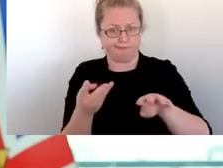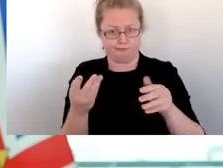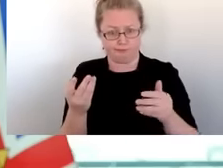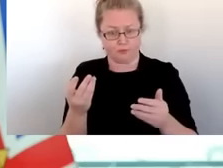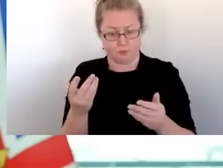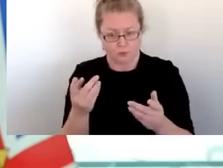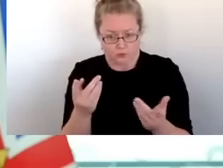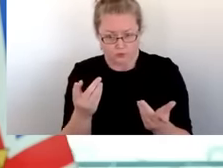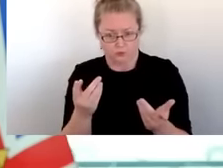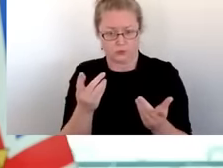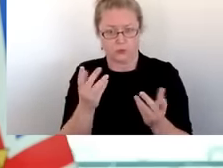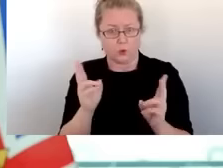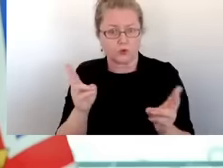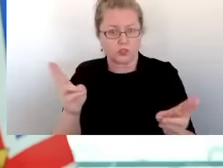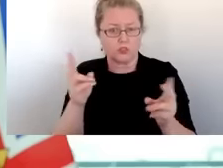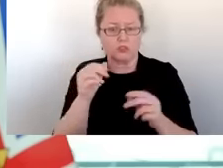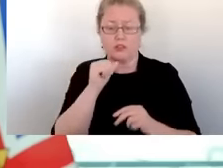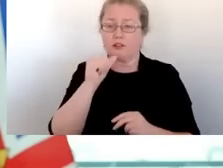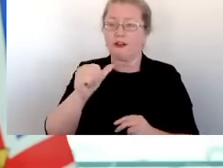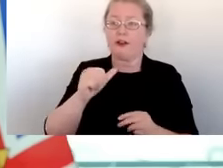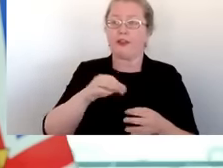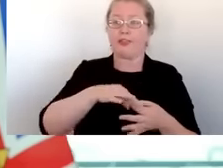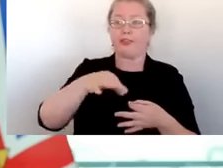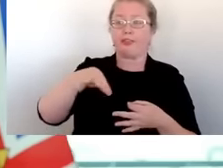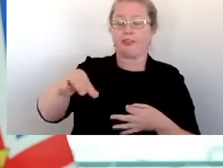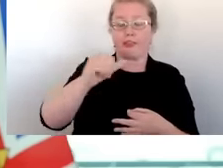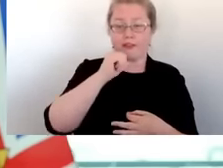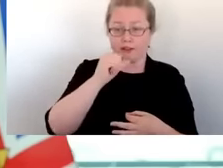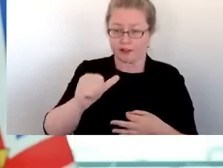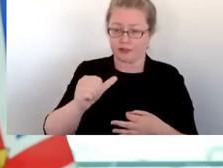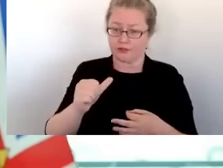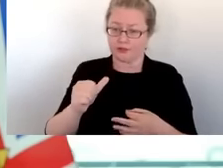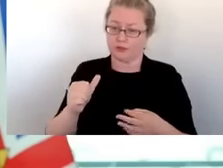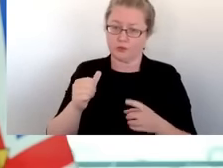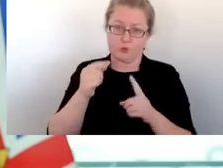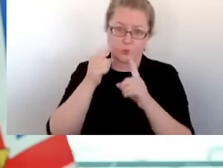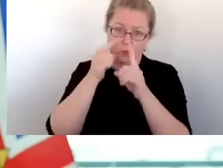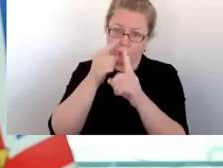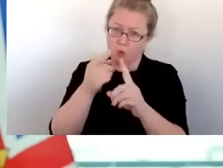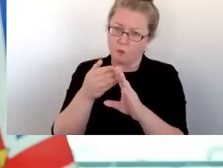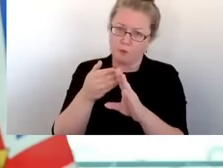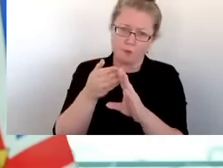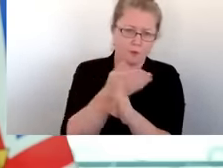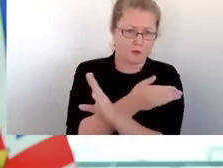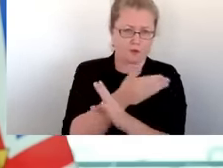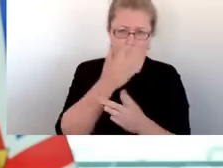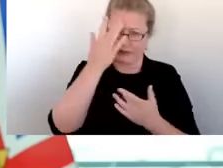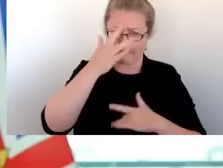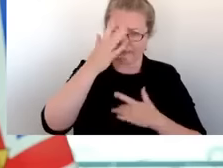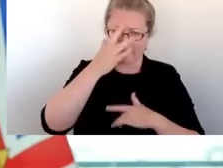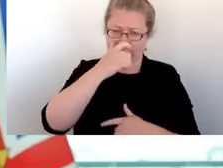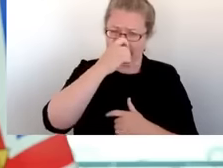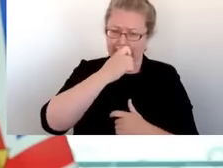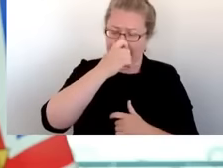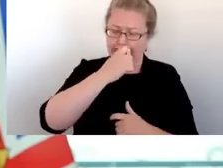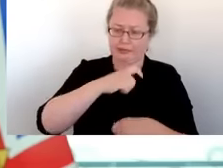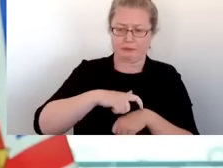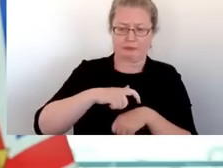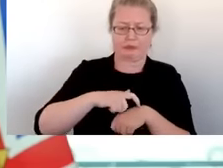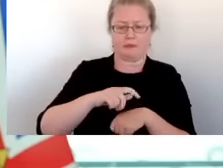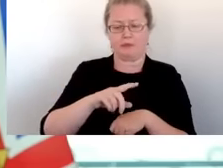basis able to access this booster, and hopefully as many as possible before we start getting into